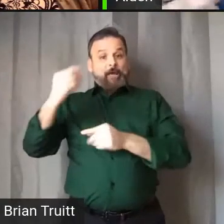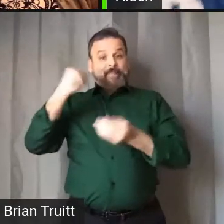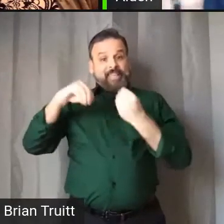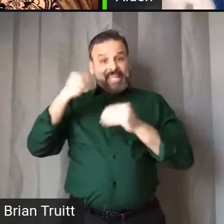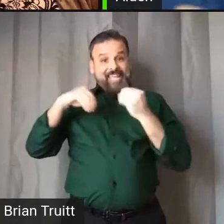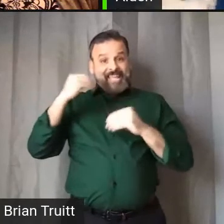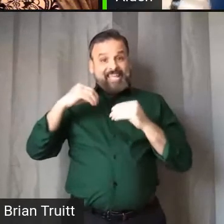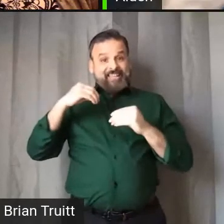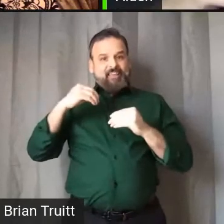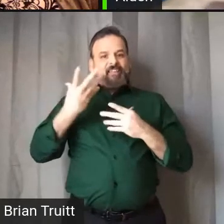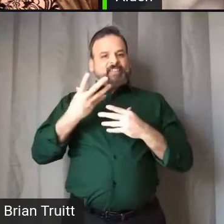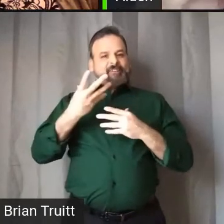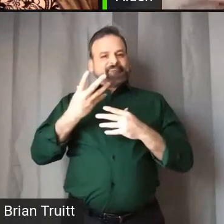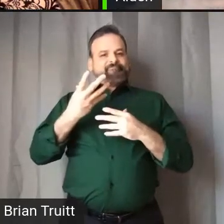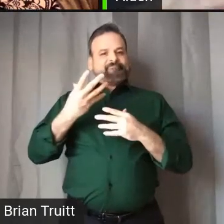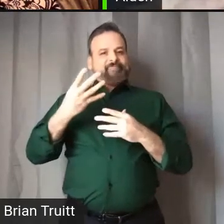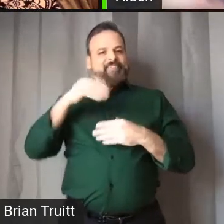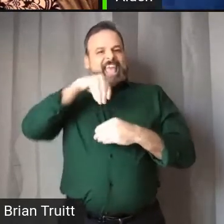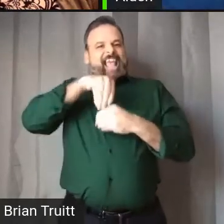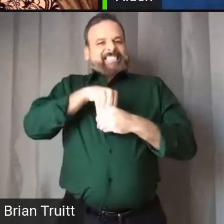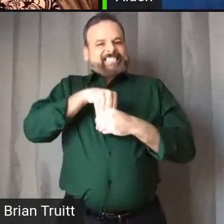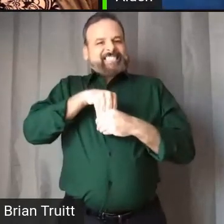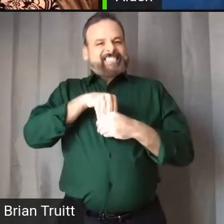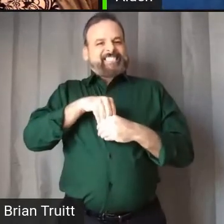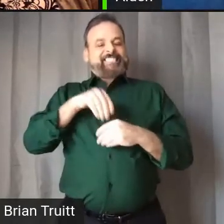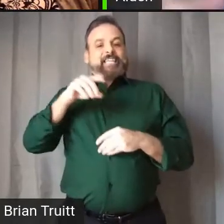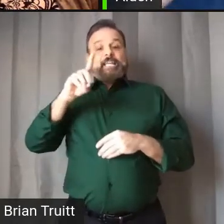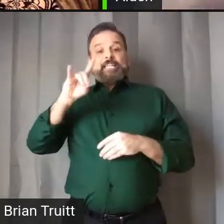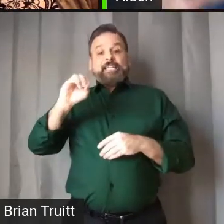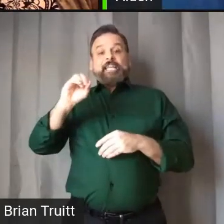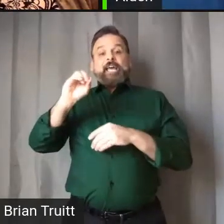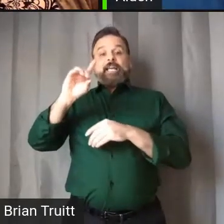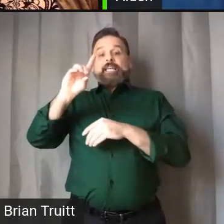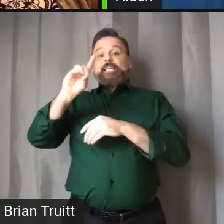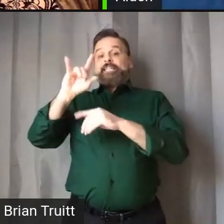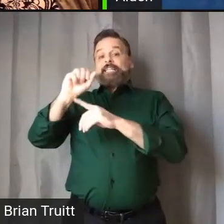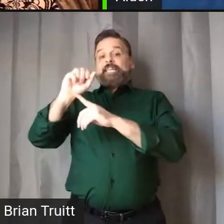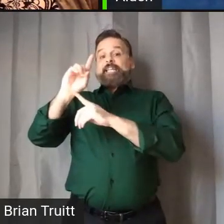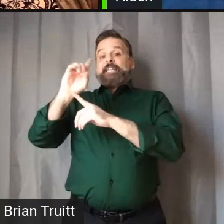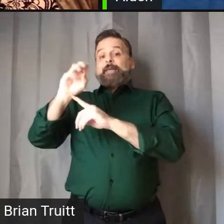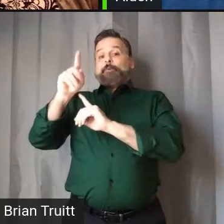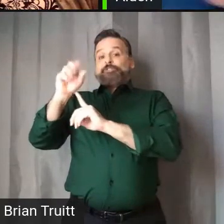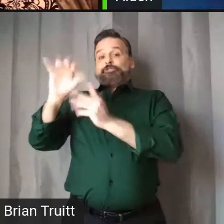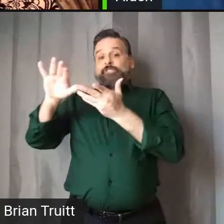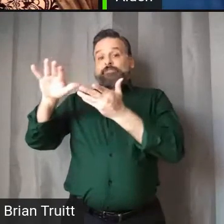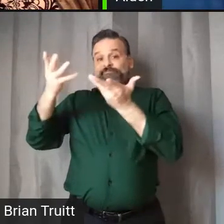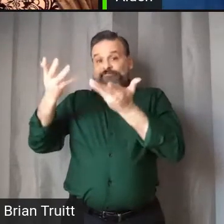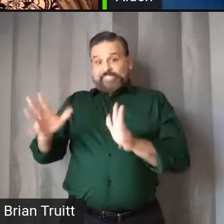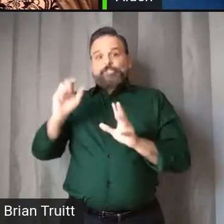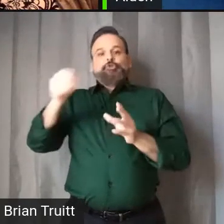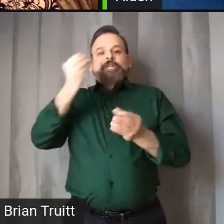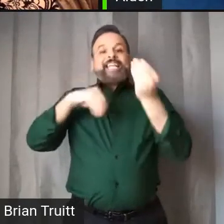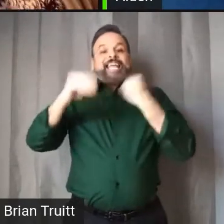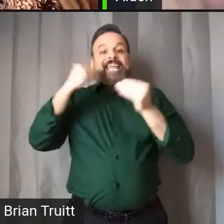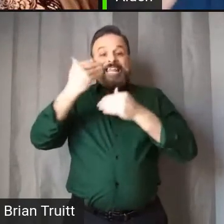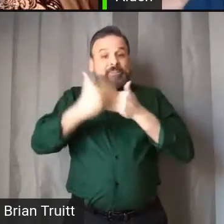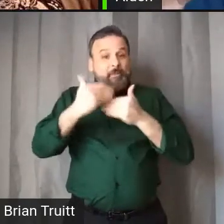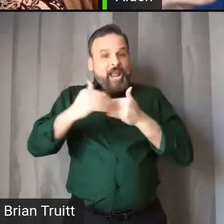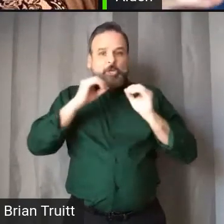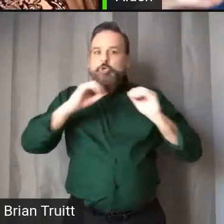the essence, when Dia de Muertos is over, you can eat all of that bread without gaining any of the